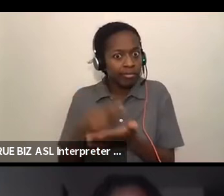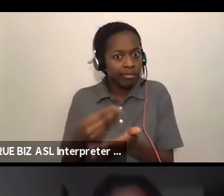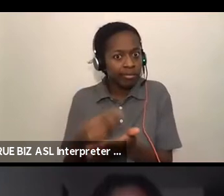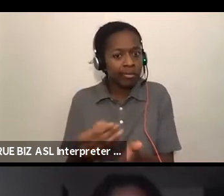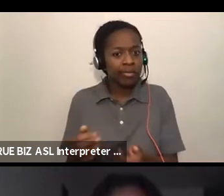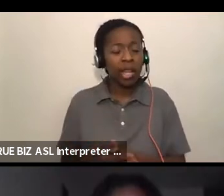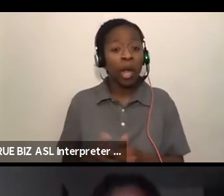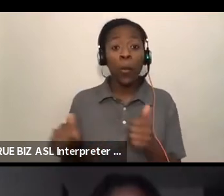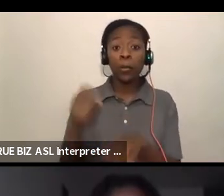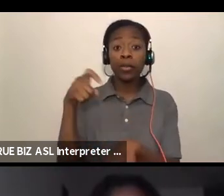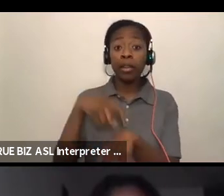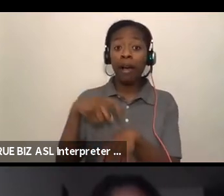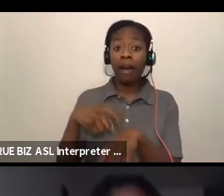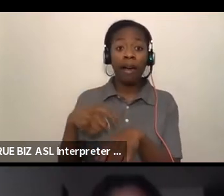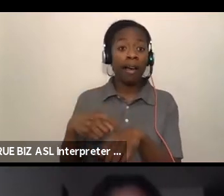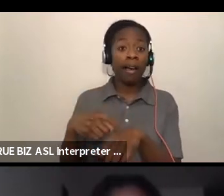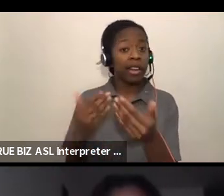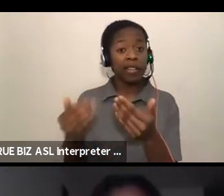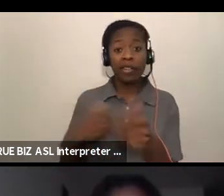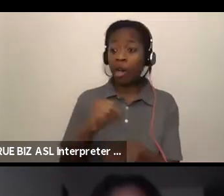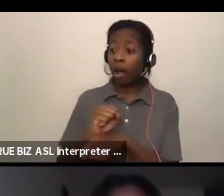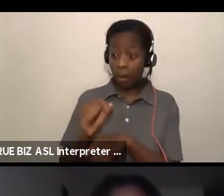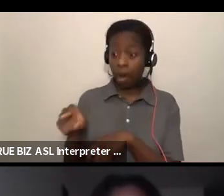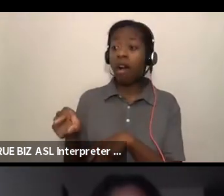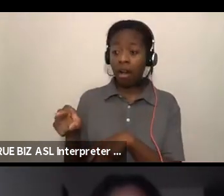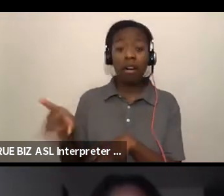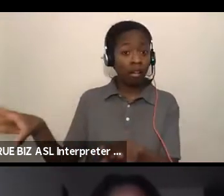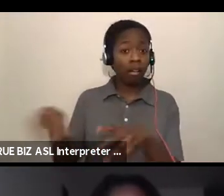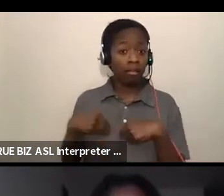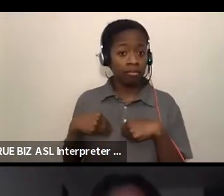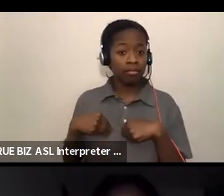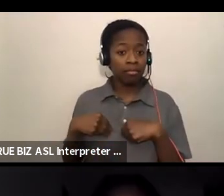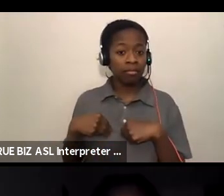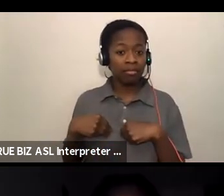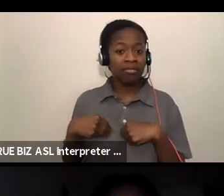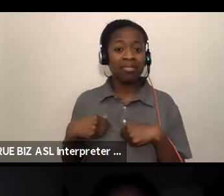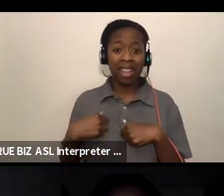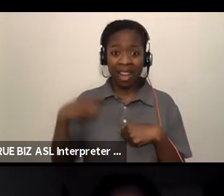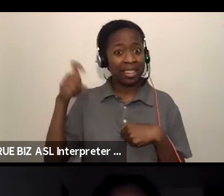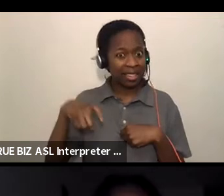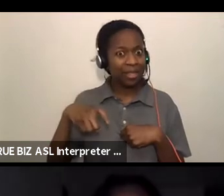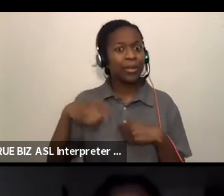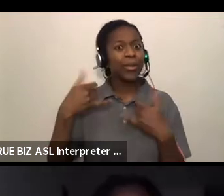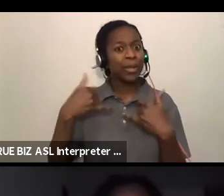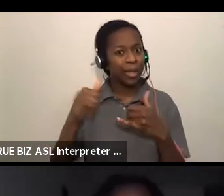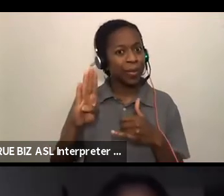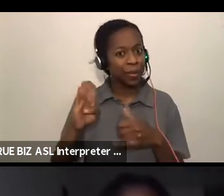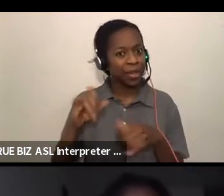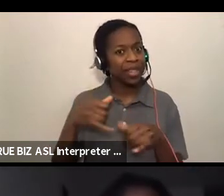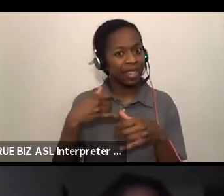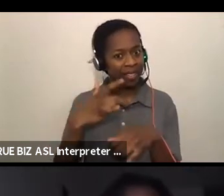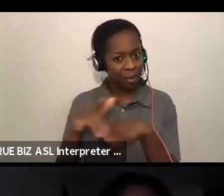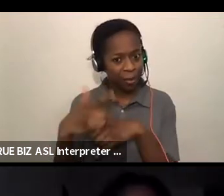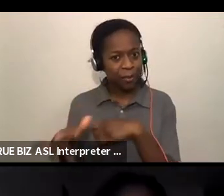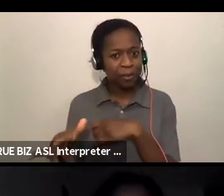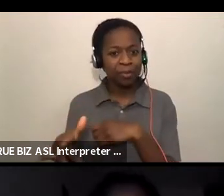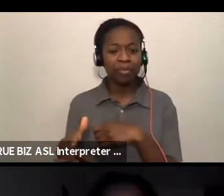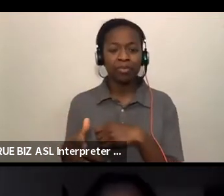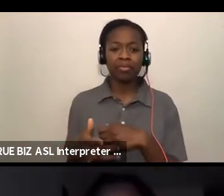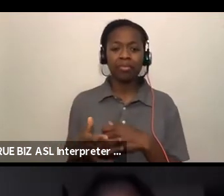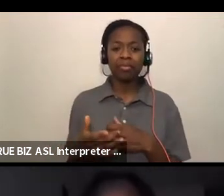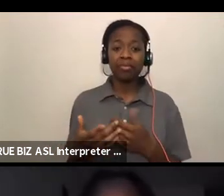most of the time picked up whatever job I needed to pick up in order to make sure that I could still be available in those spaces without having to worry